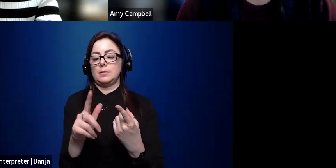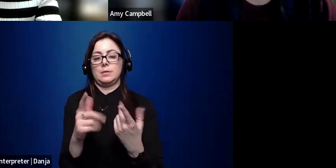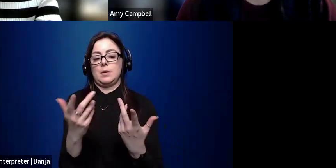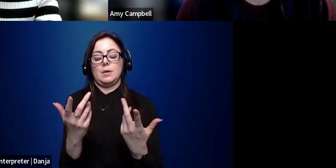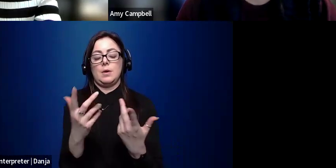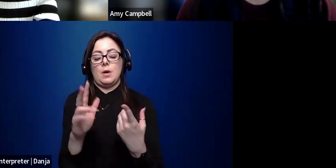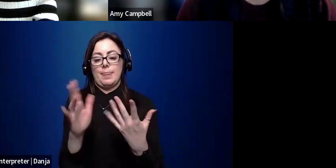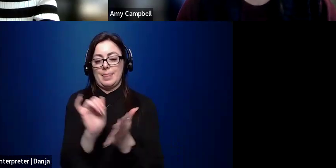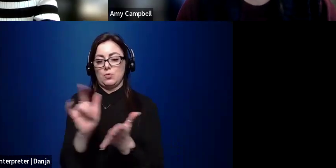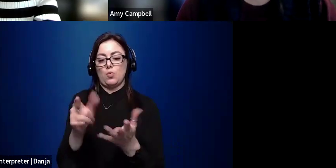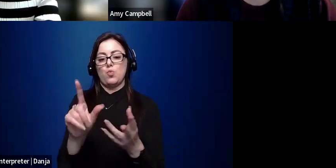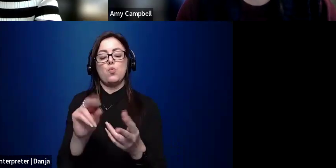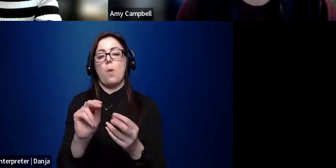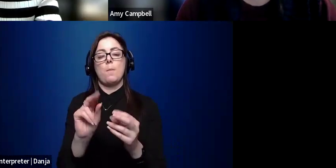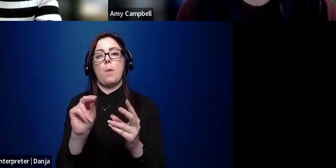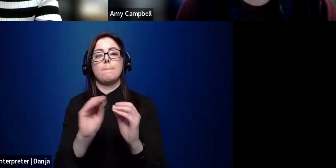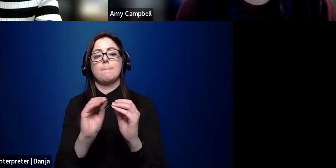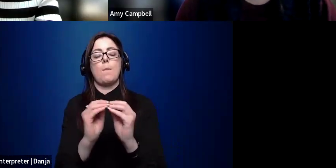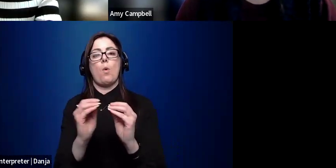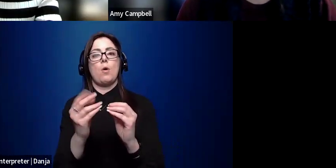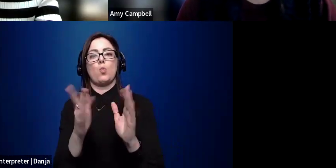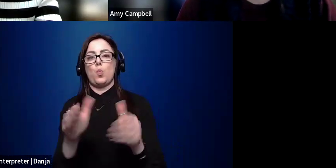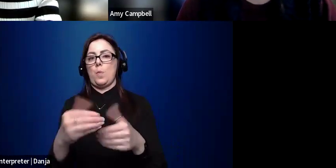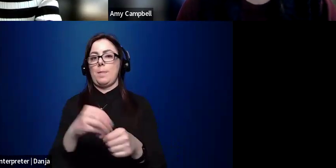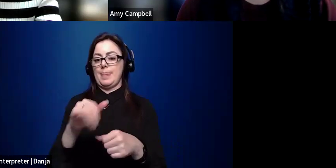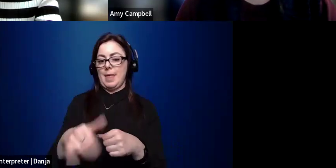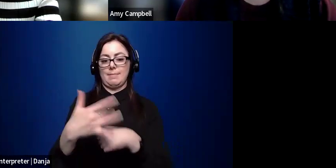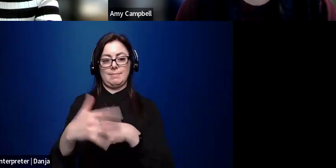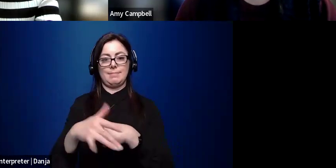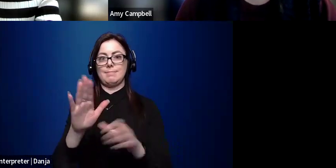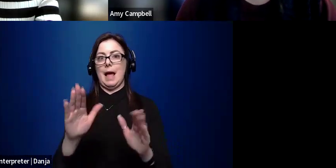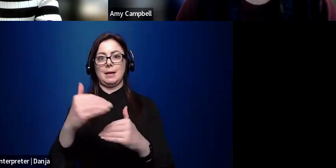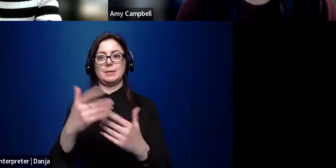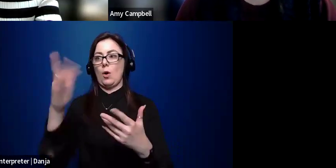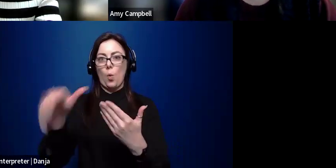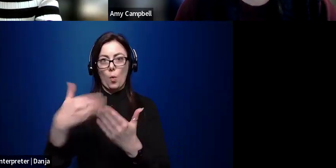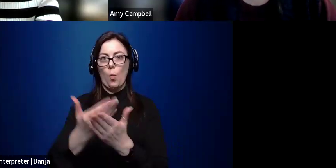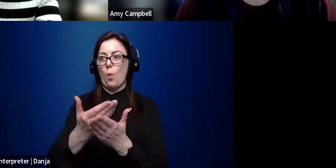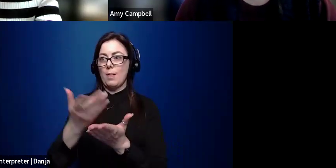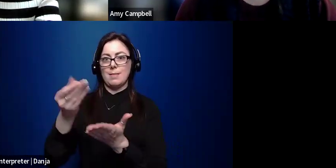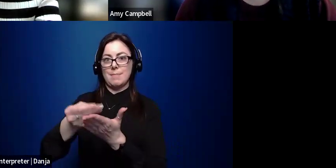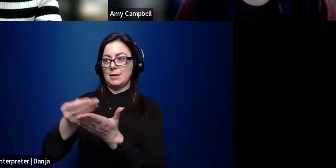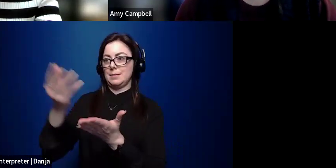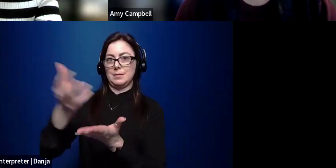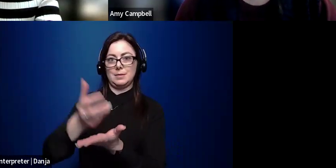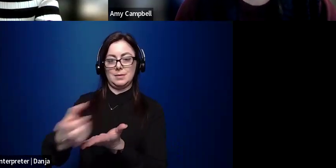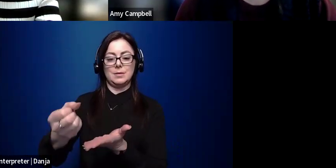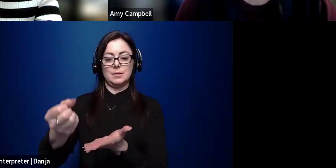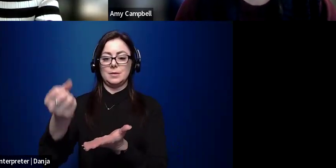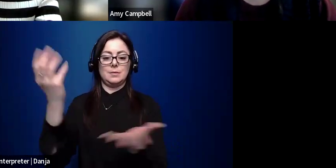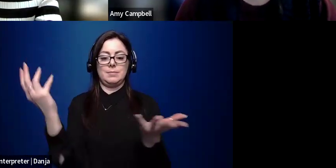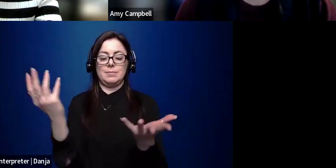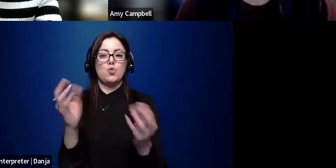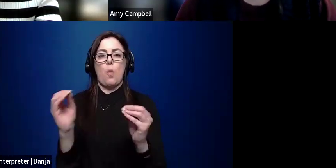all the programs and services have to fit into that box. If they don't, there's not going to be